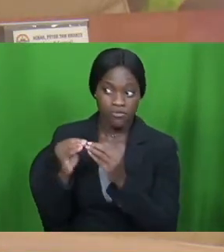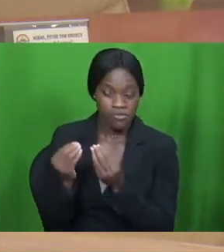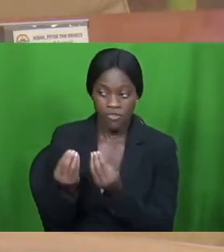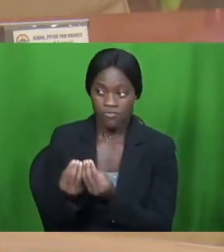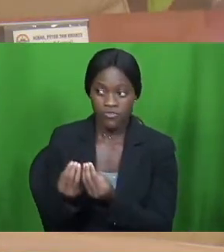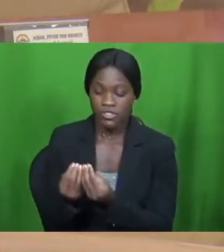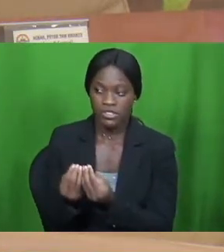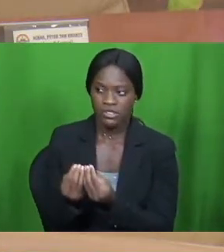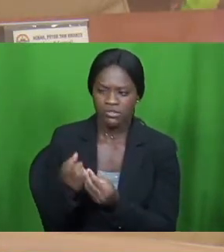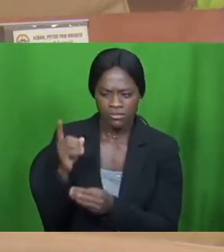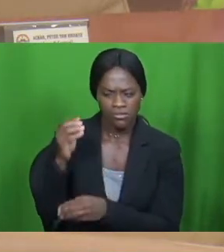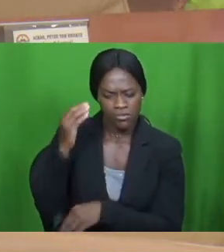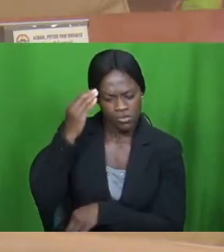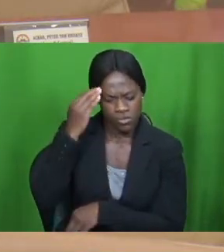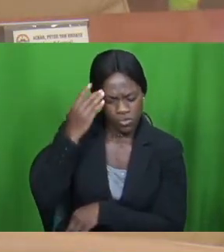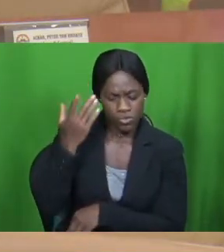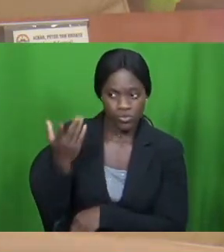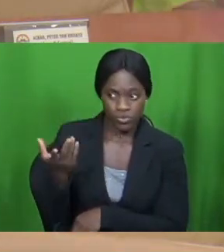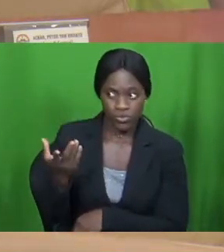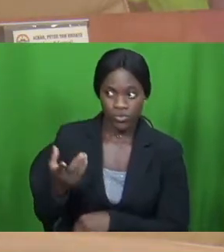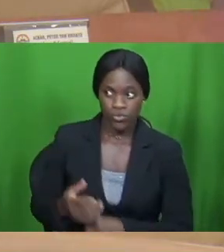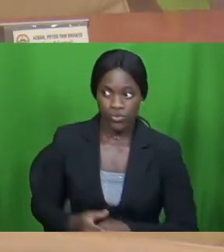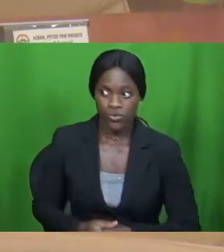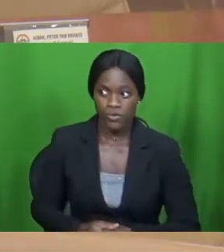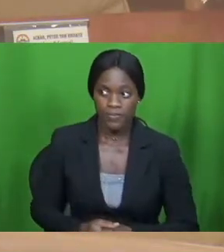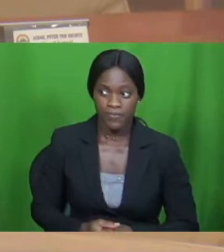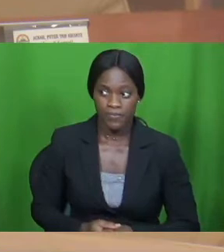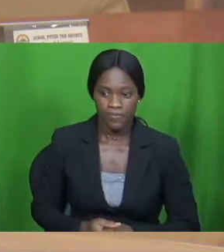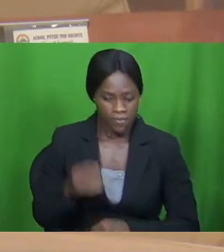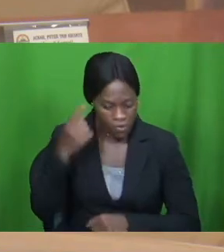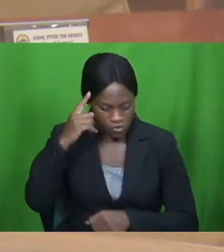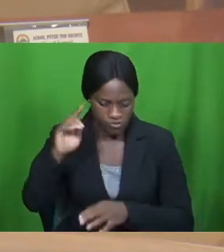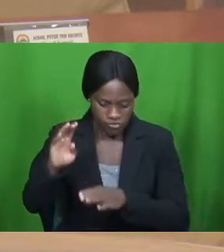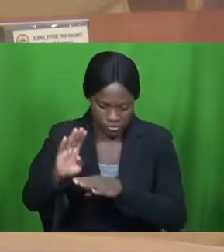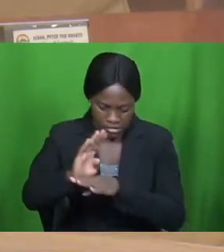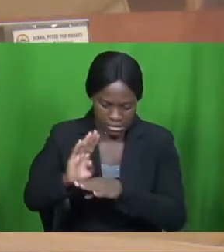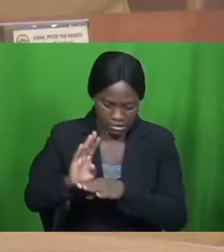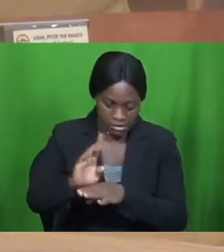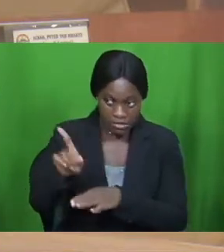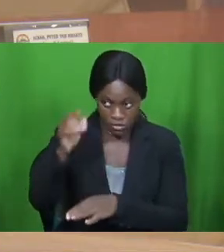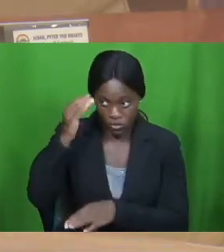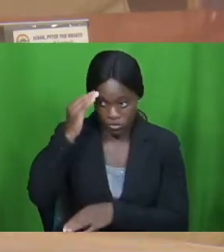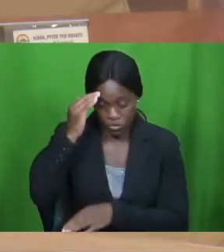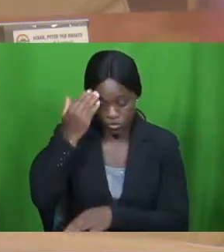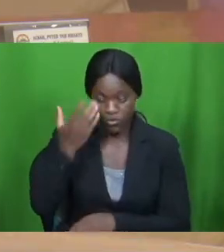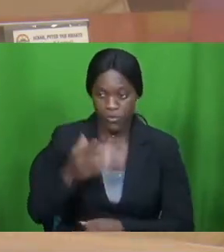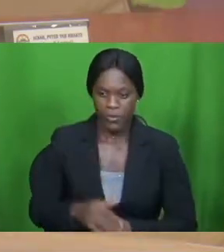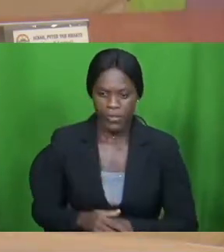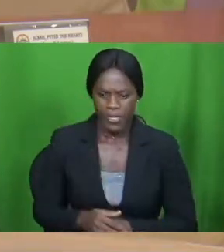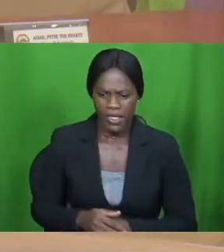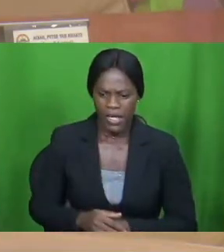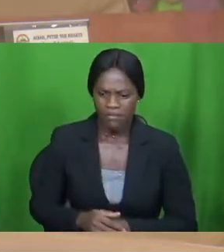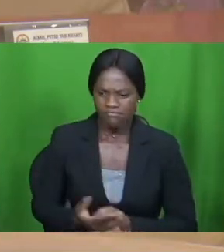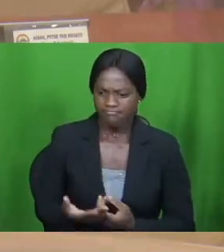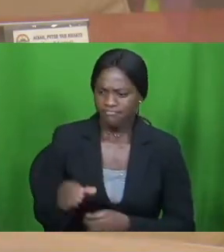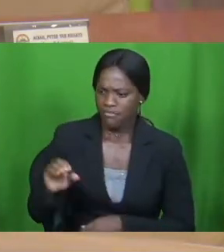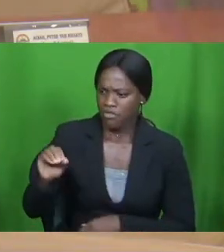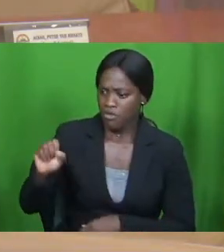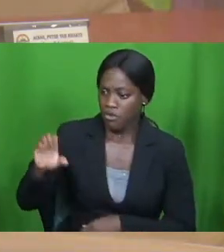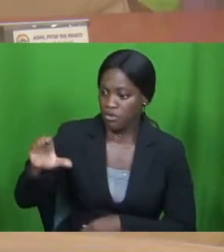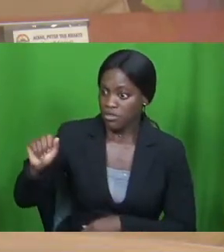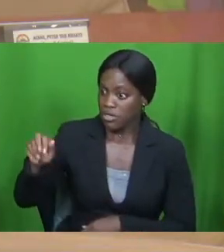offices for parliamentary business. And for him to be able to do